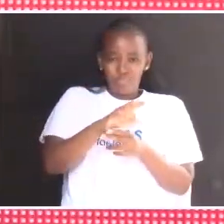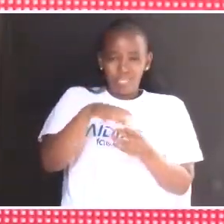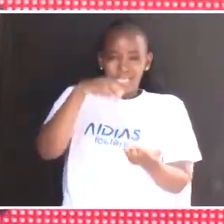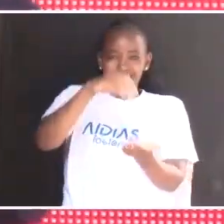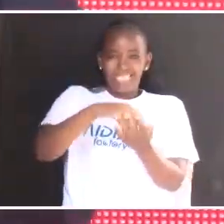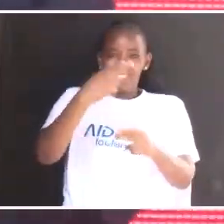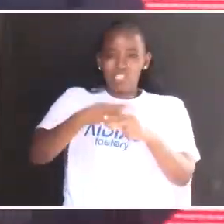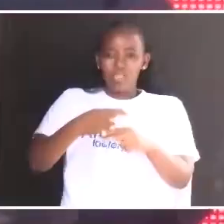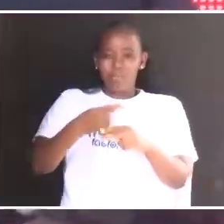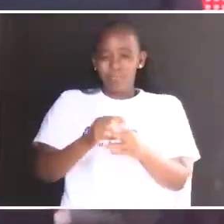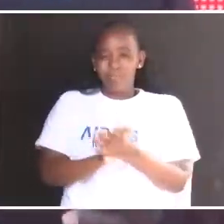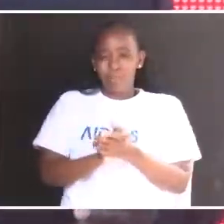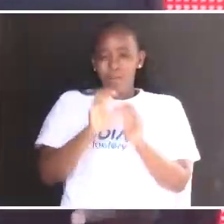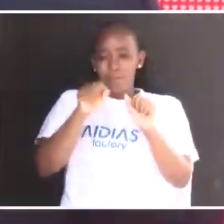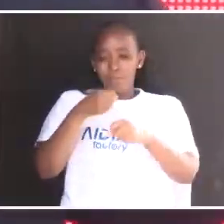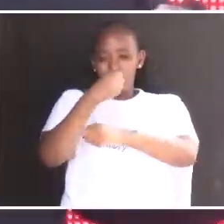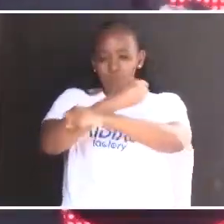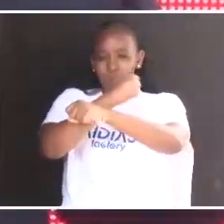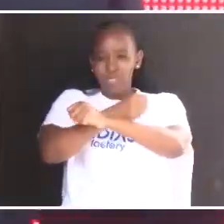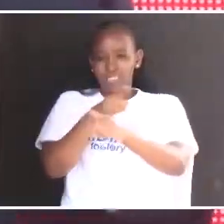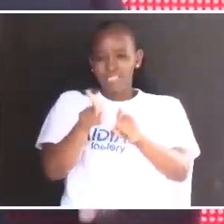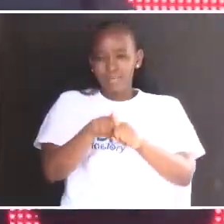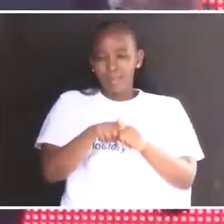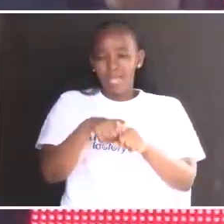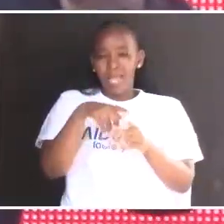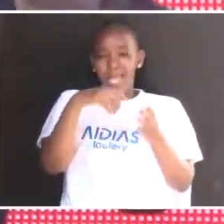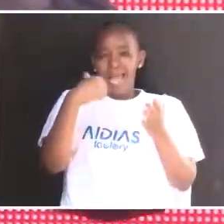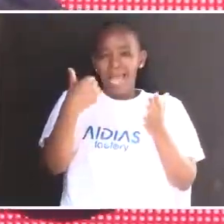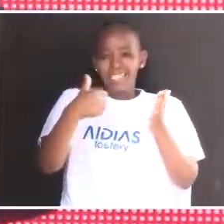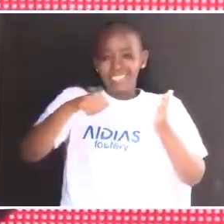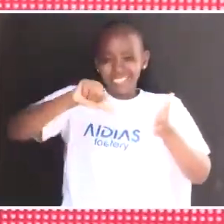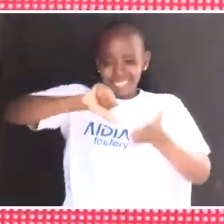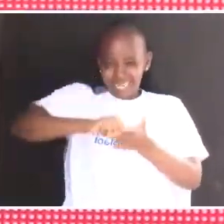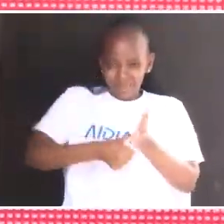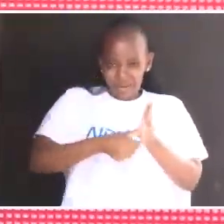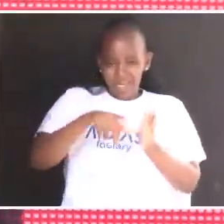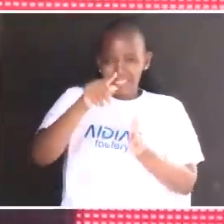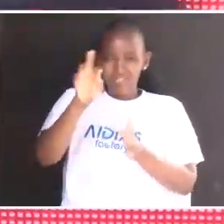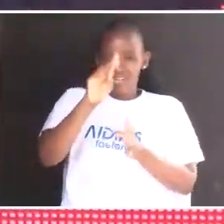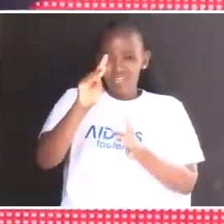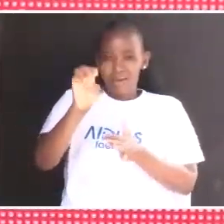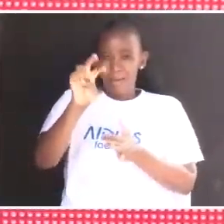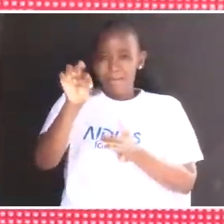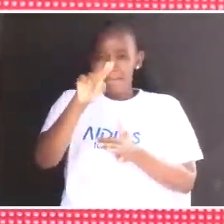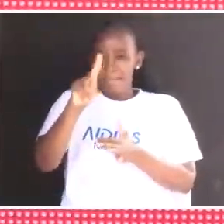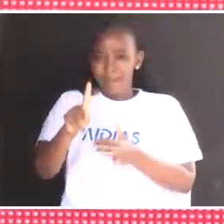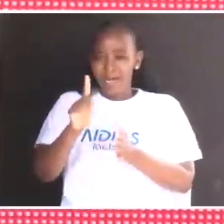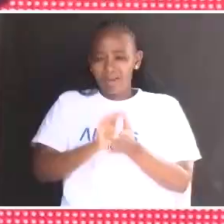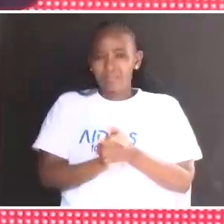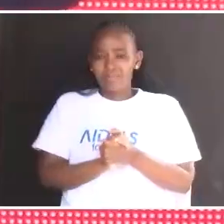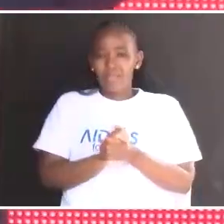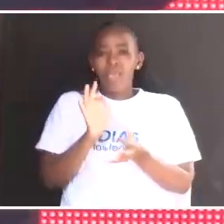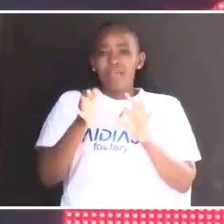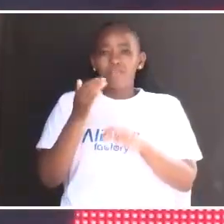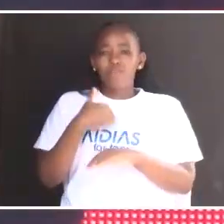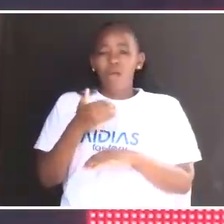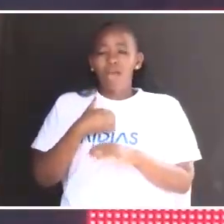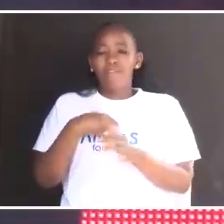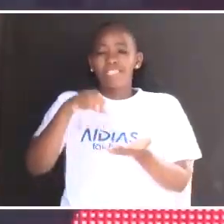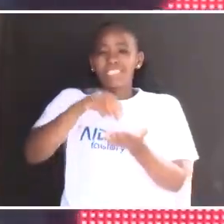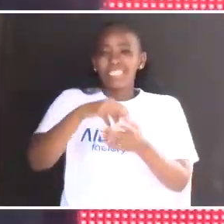names mtu ataweza protect kama trademark. Kama trademark, wasanii ni wangapi? Nani muziki ako na stage